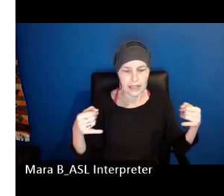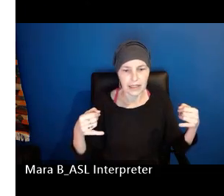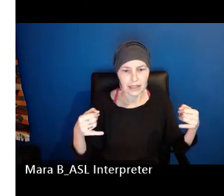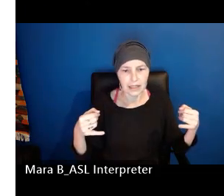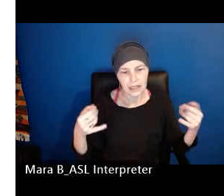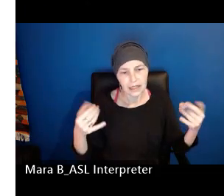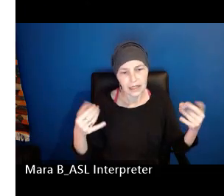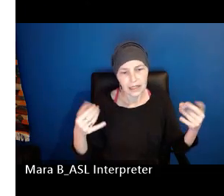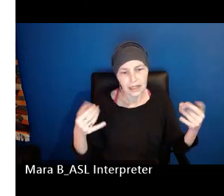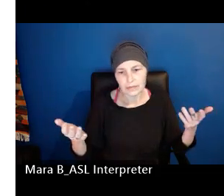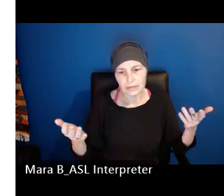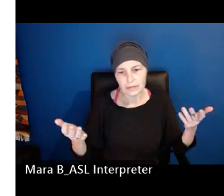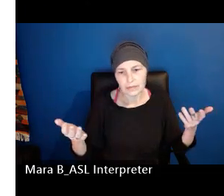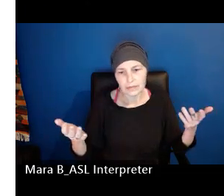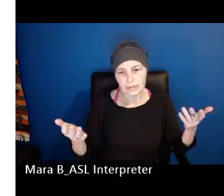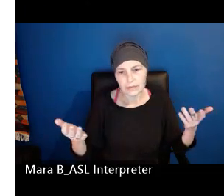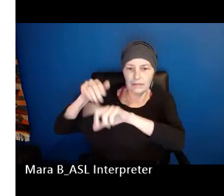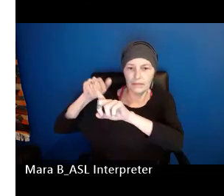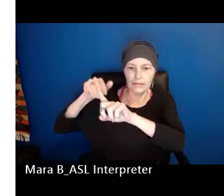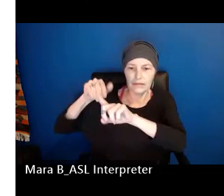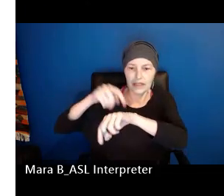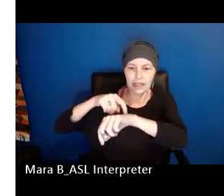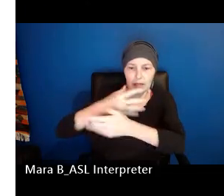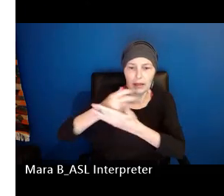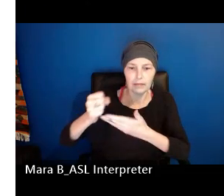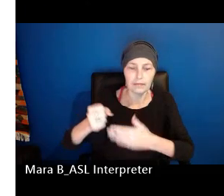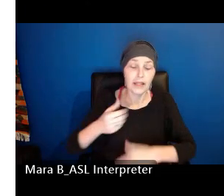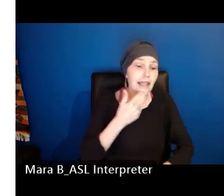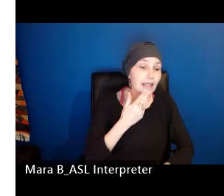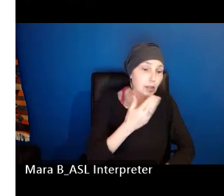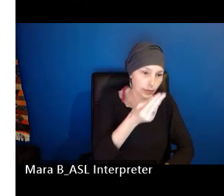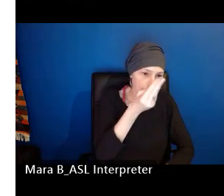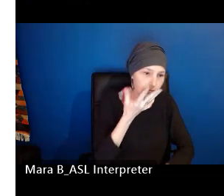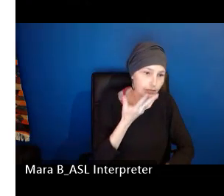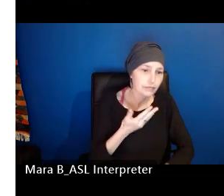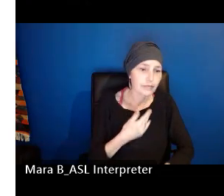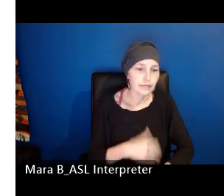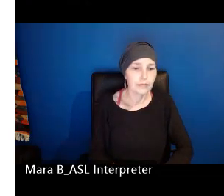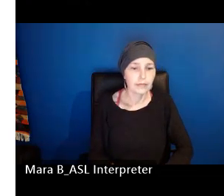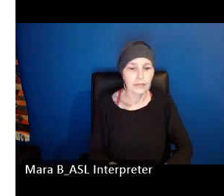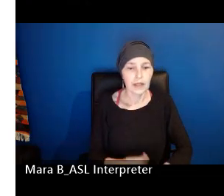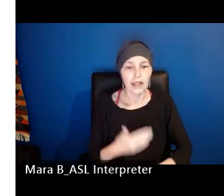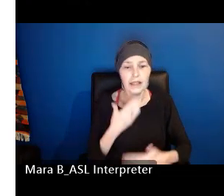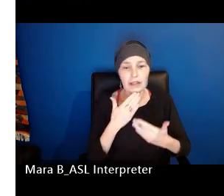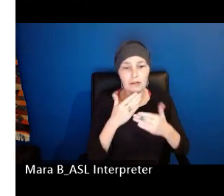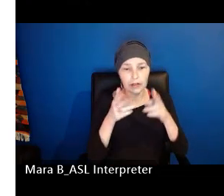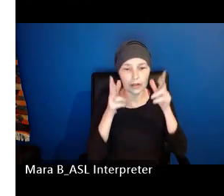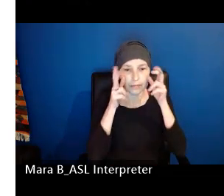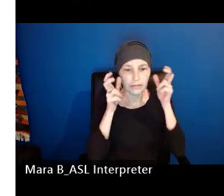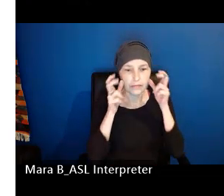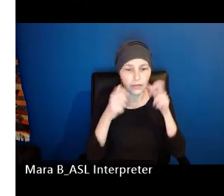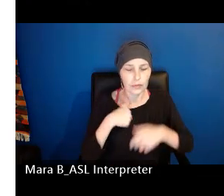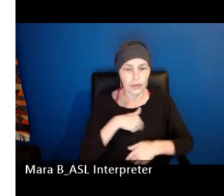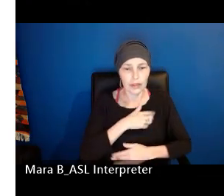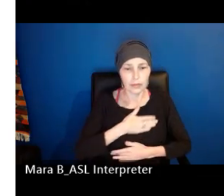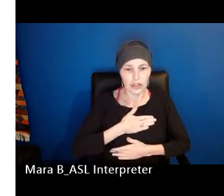You I can't see just the want to timer, say but your thank time you. was up. Yeah. Thank you very much for listening to me. I appreciate it. We appreciate you